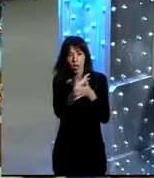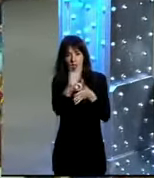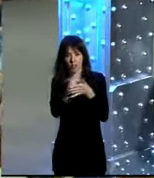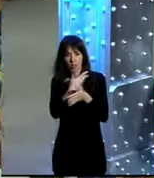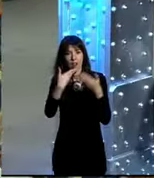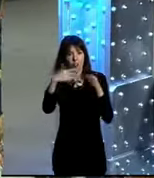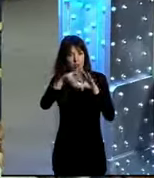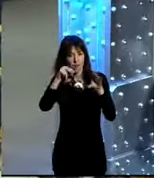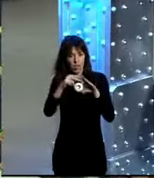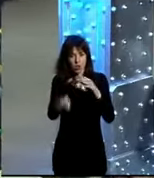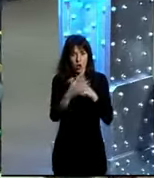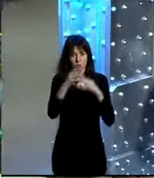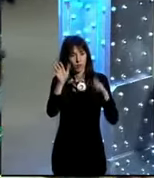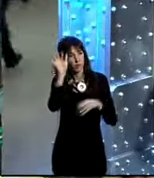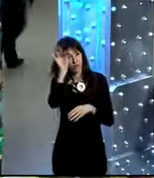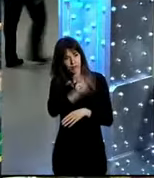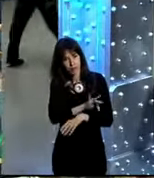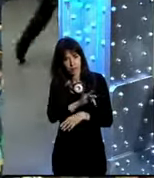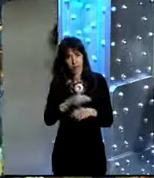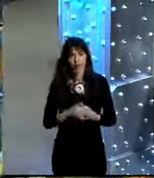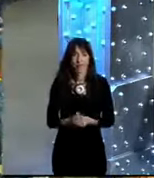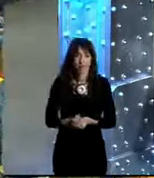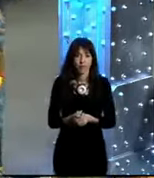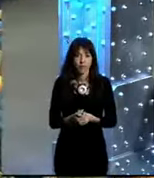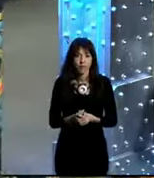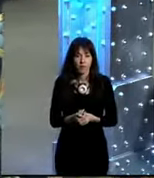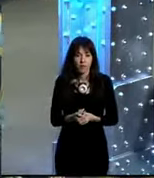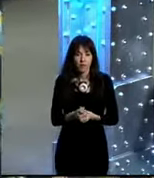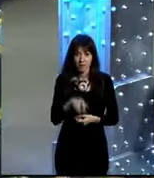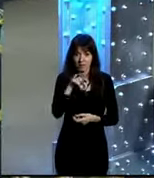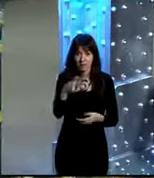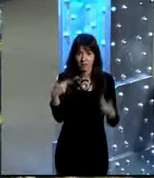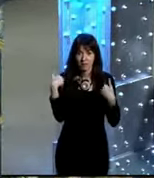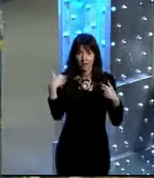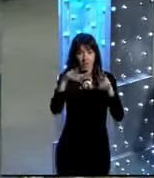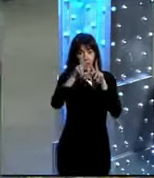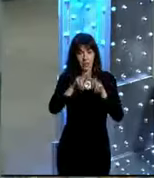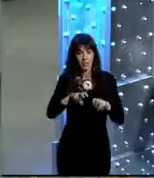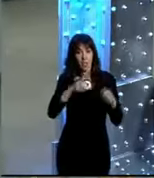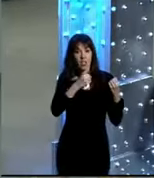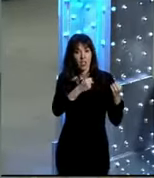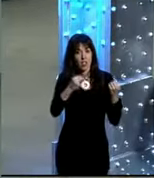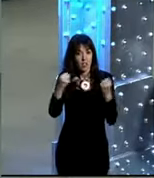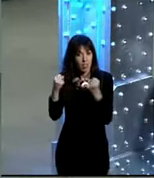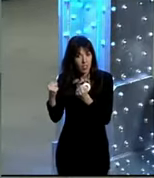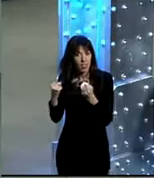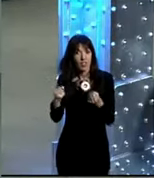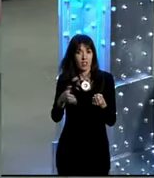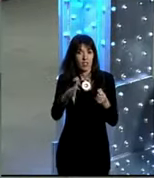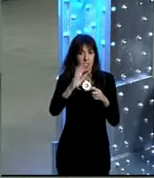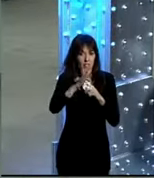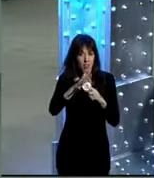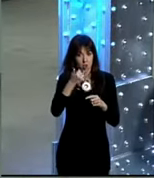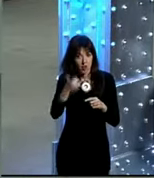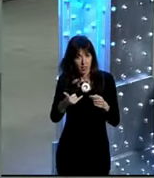and did some research into hydropower in Norway. Then he went software solutions in the US, an oil field in the jungles of Ecuador,